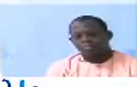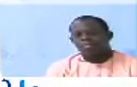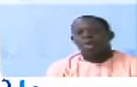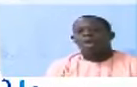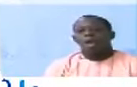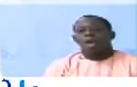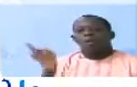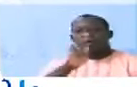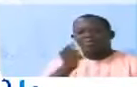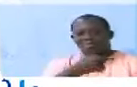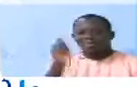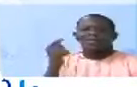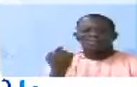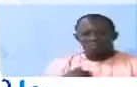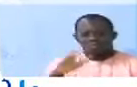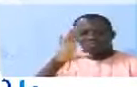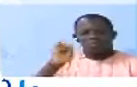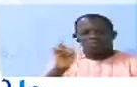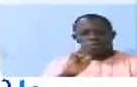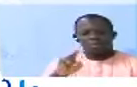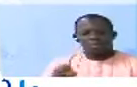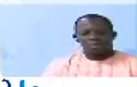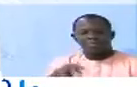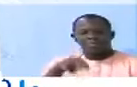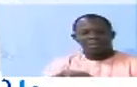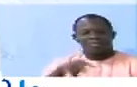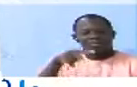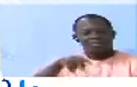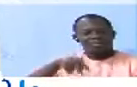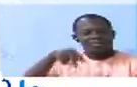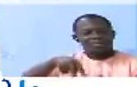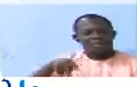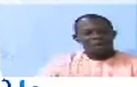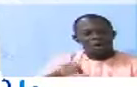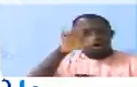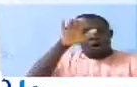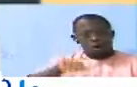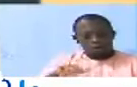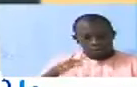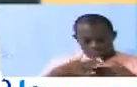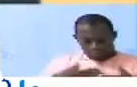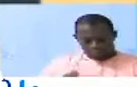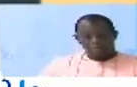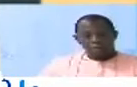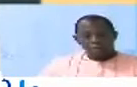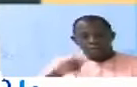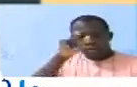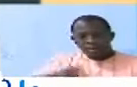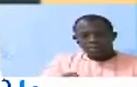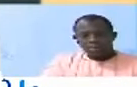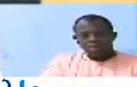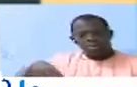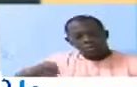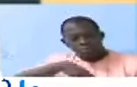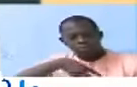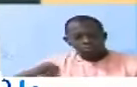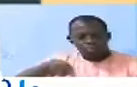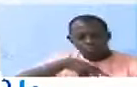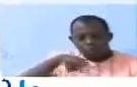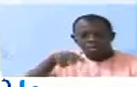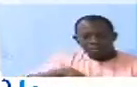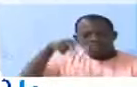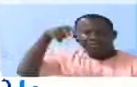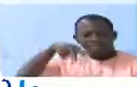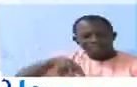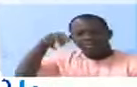What they were doing was they will climb on top of the people. They were in fact dancing on the backs of some people and beating